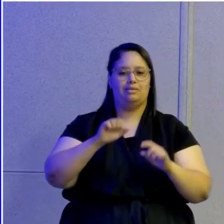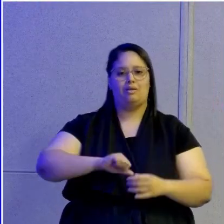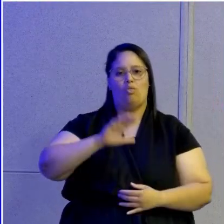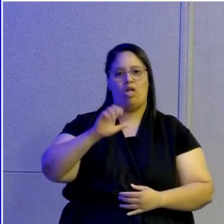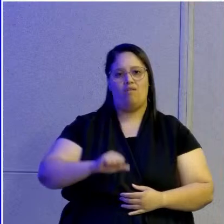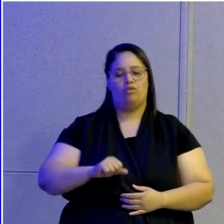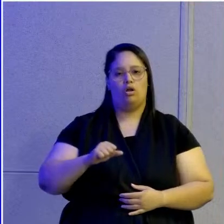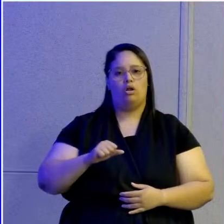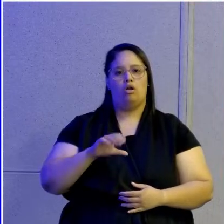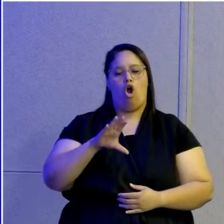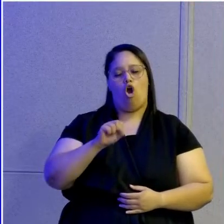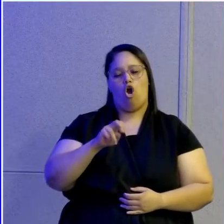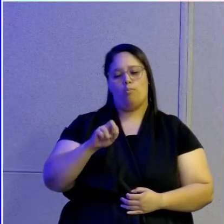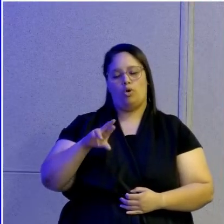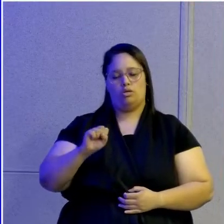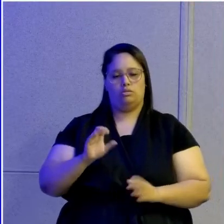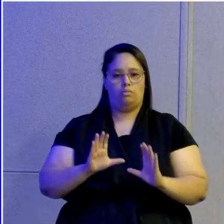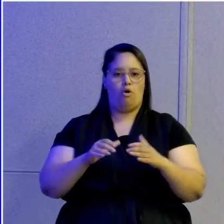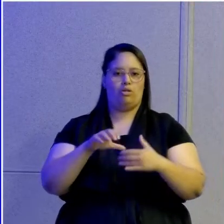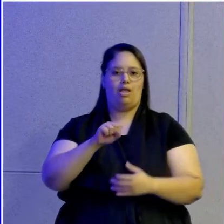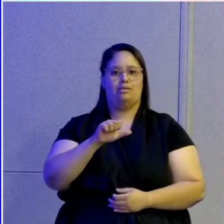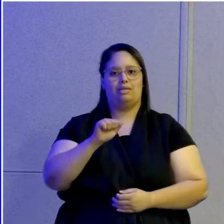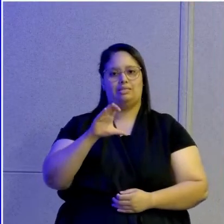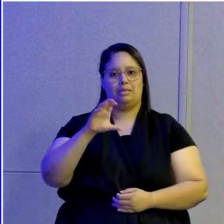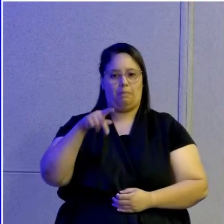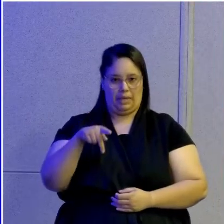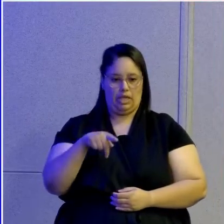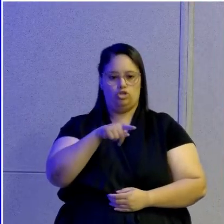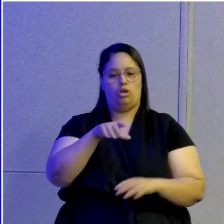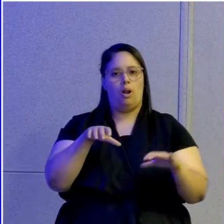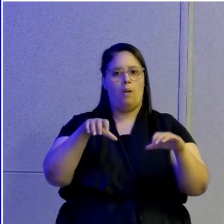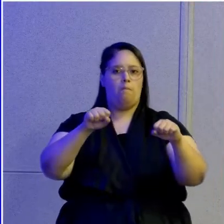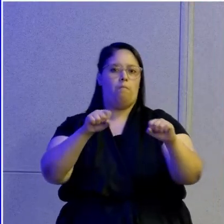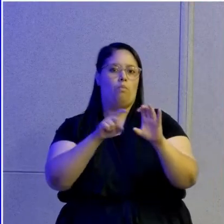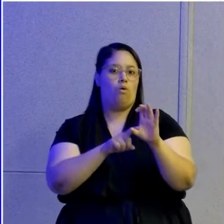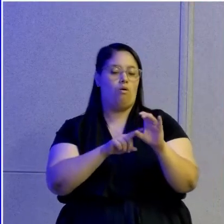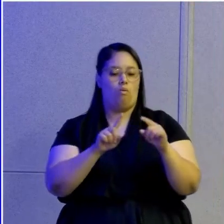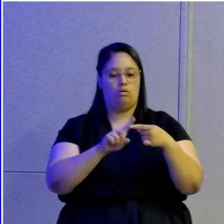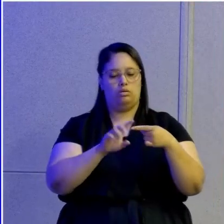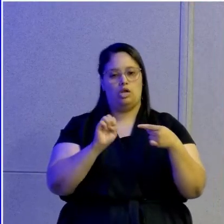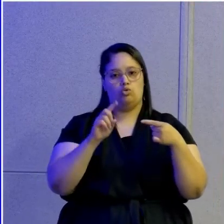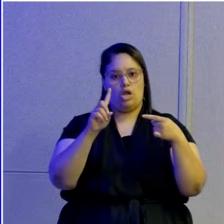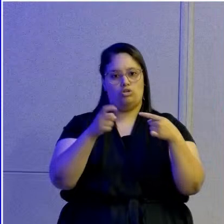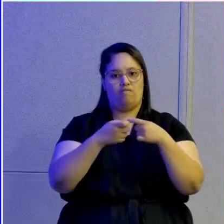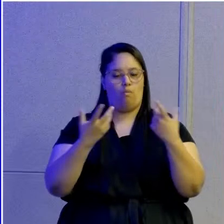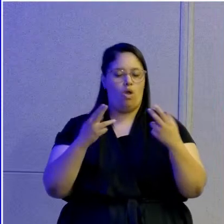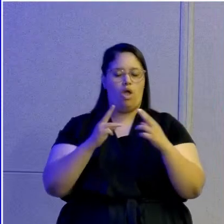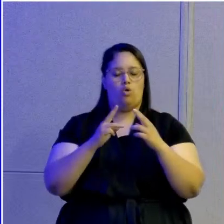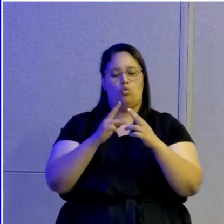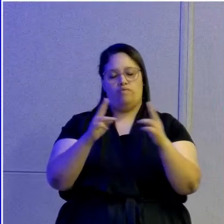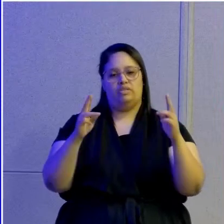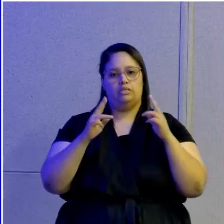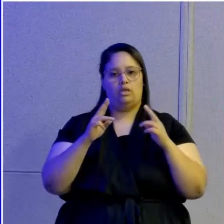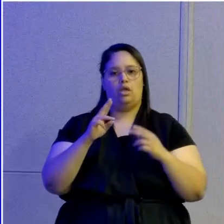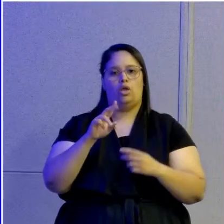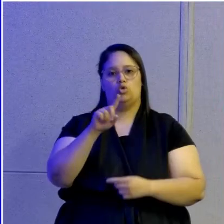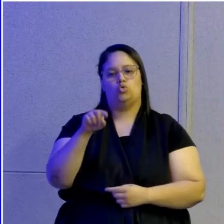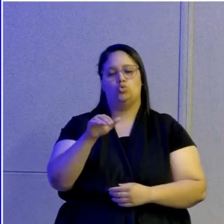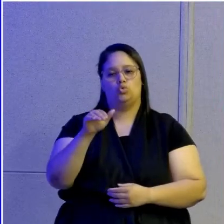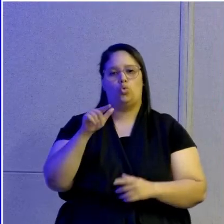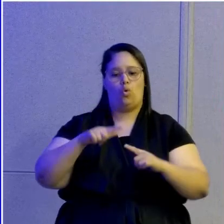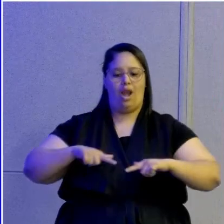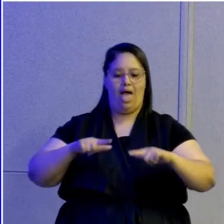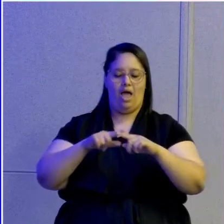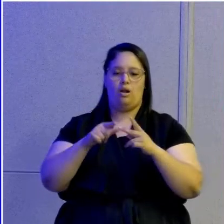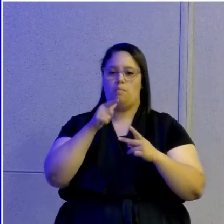African Communist Party, SACP. She holds qualifications in education from the University of Zululand, public management from